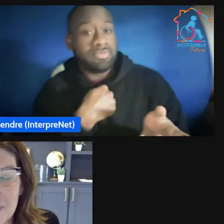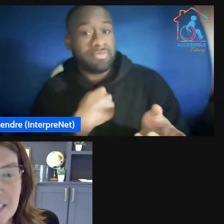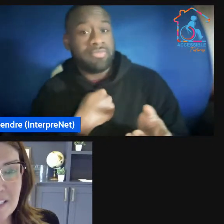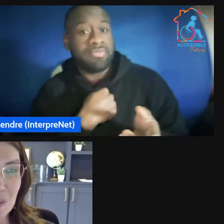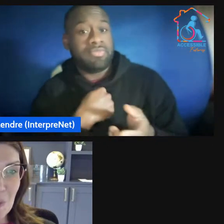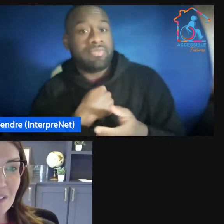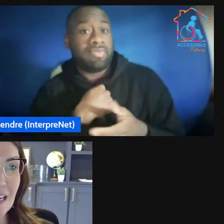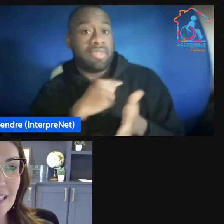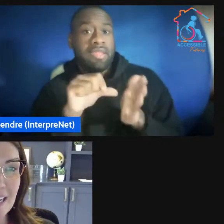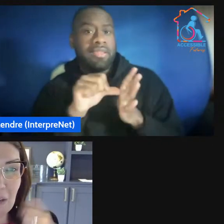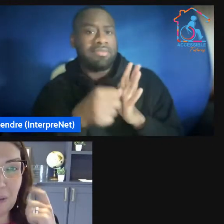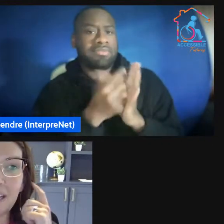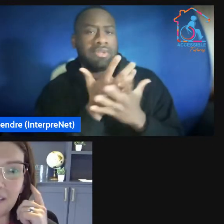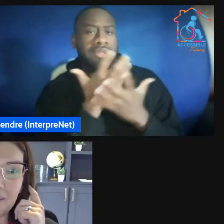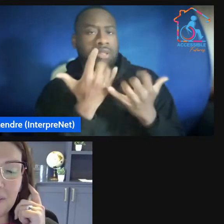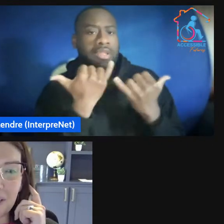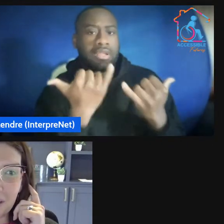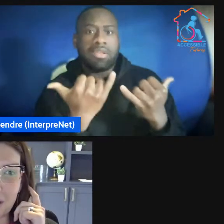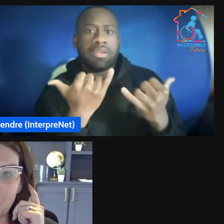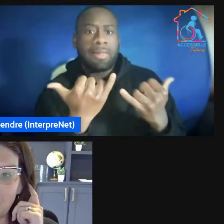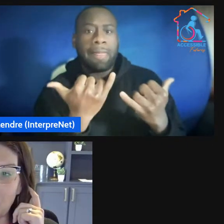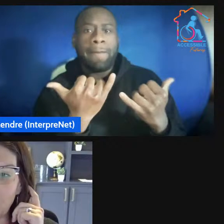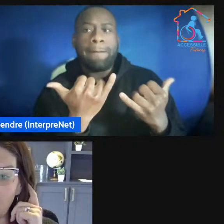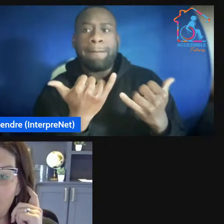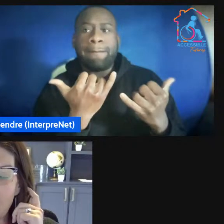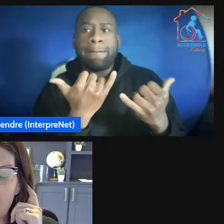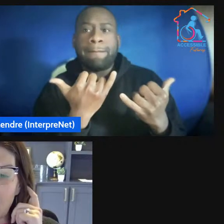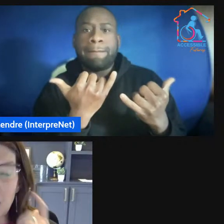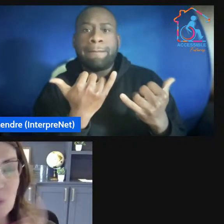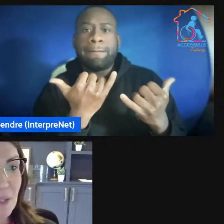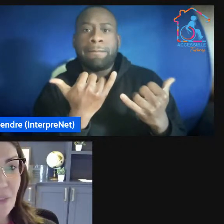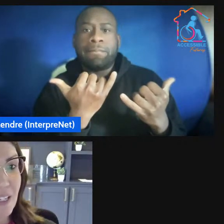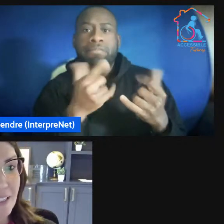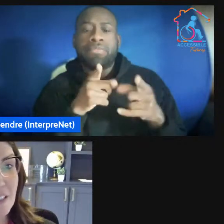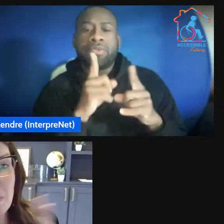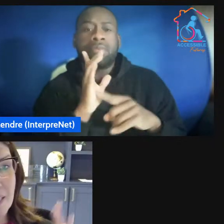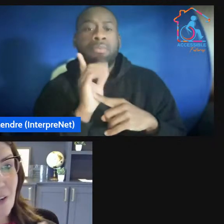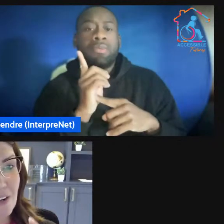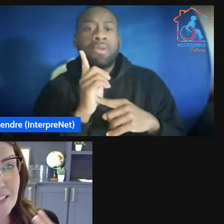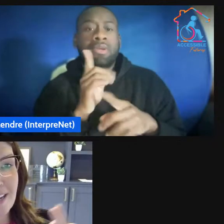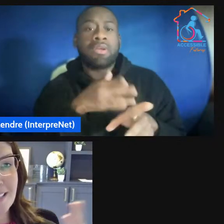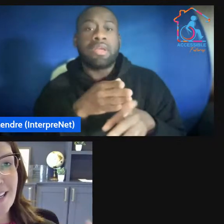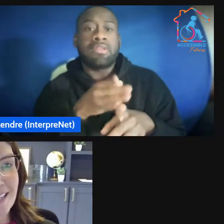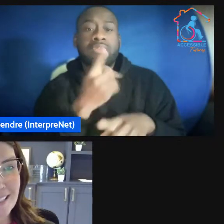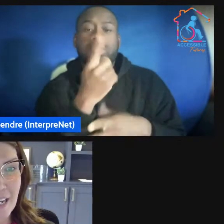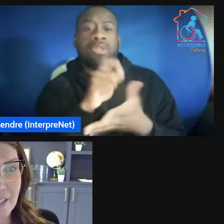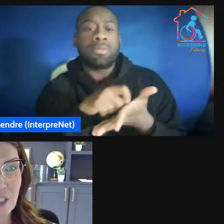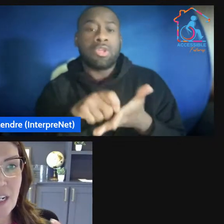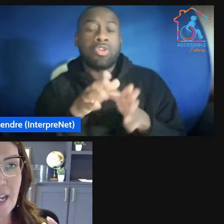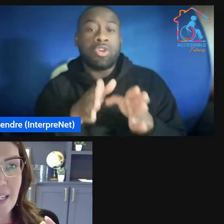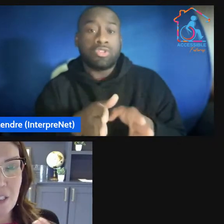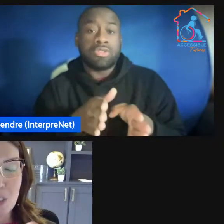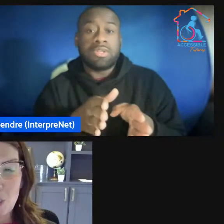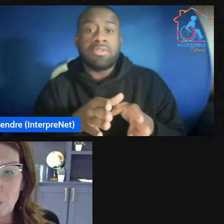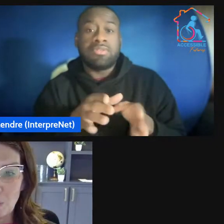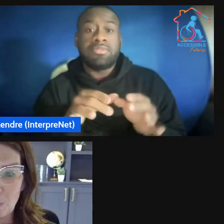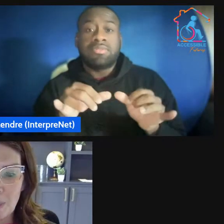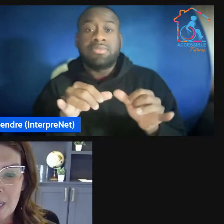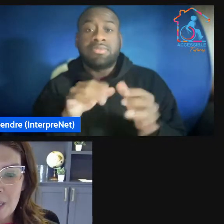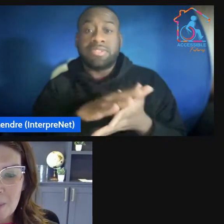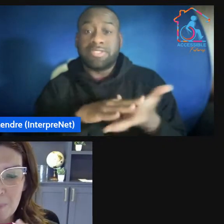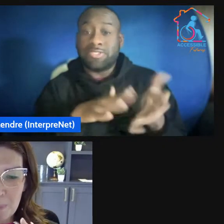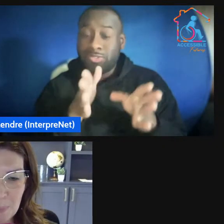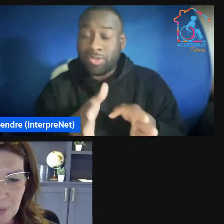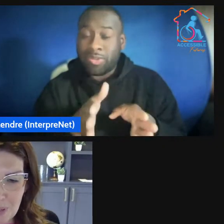I emphasize this one a lot now at this stage in my career. It is one thing to be an architect and a designer and